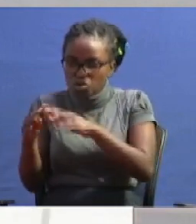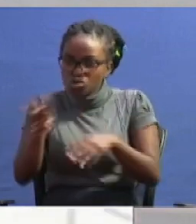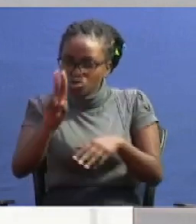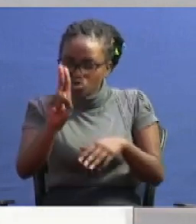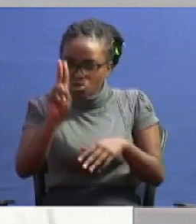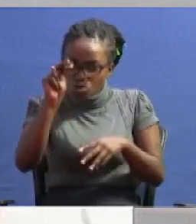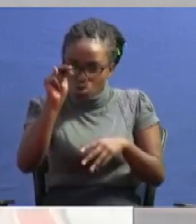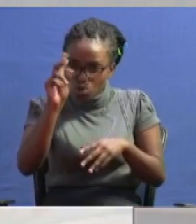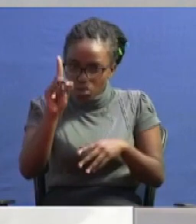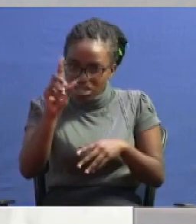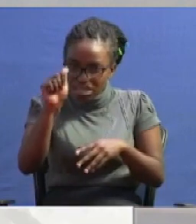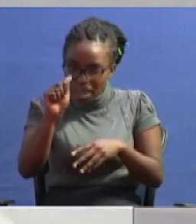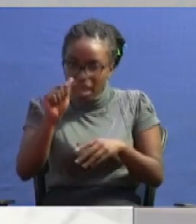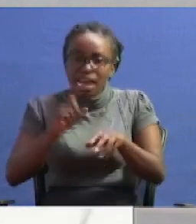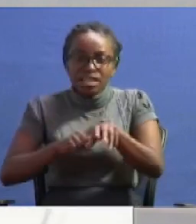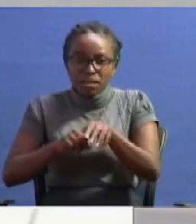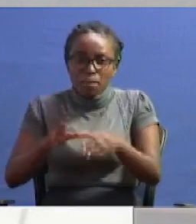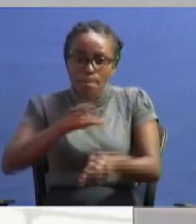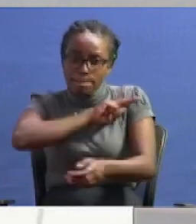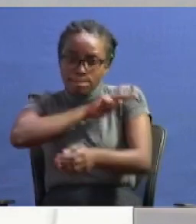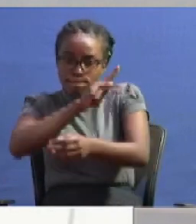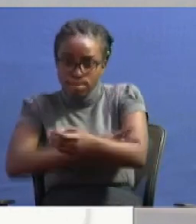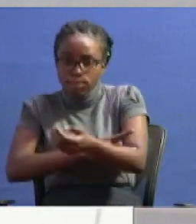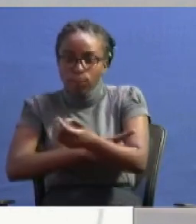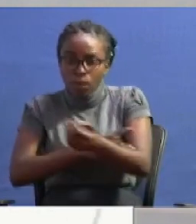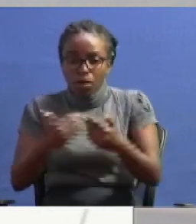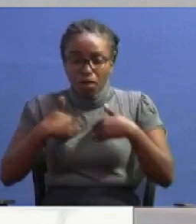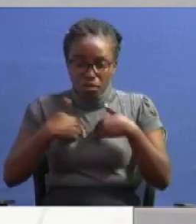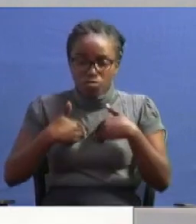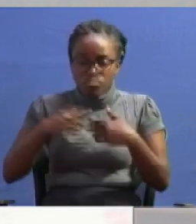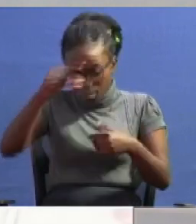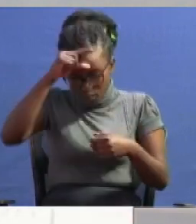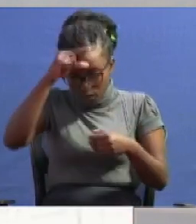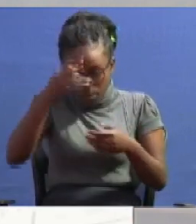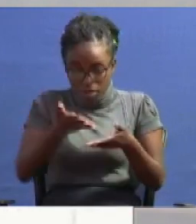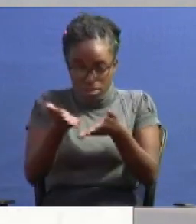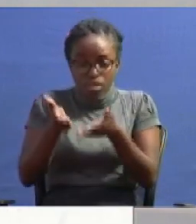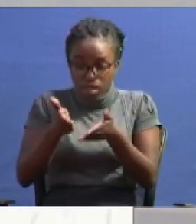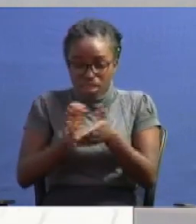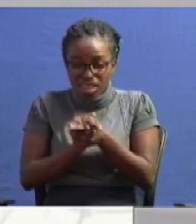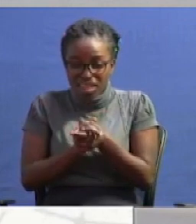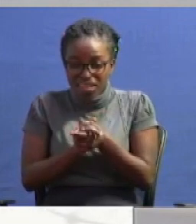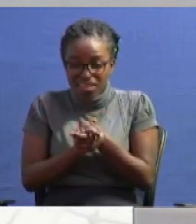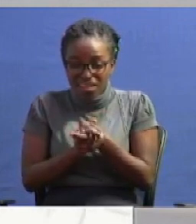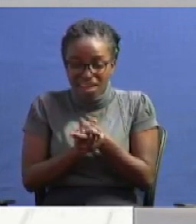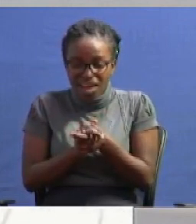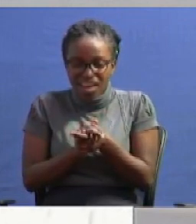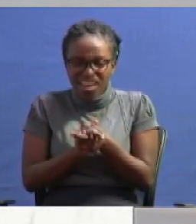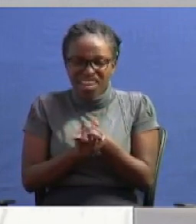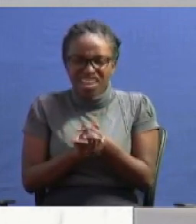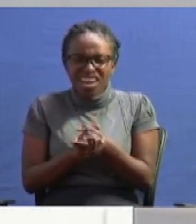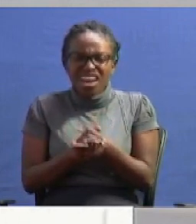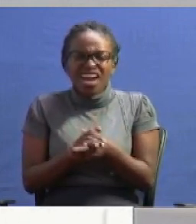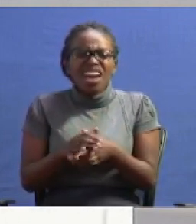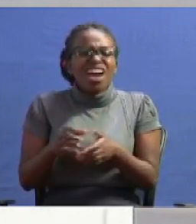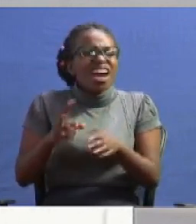eventually that rose to power, and now they have this government. And when you see this, the early cries, if you ask me, this is